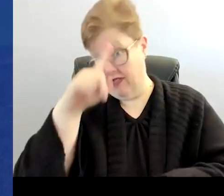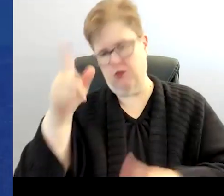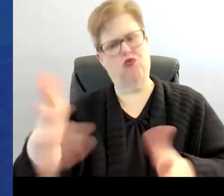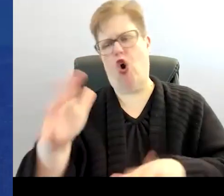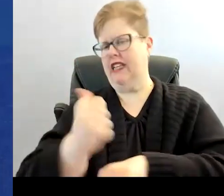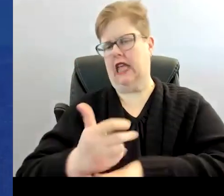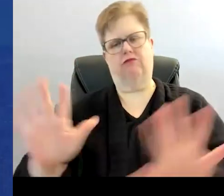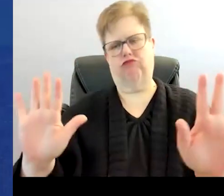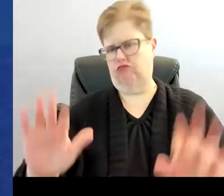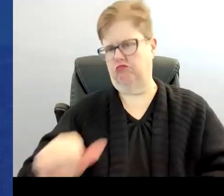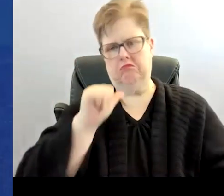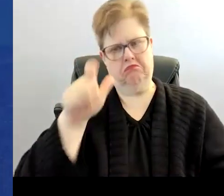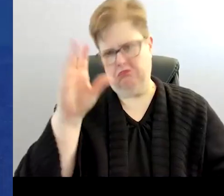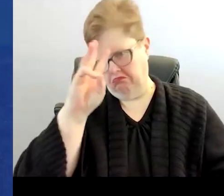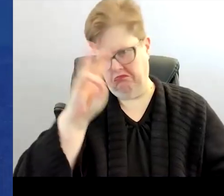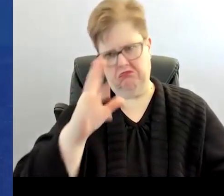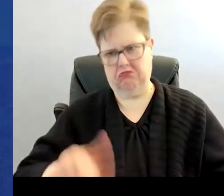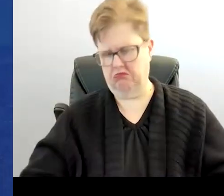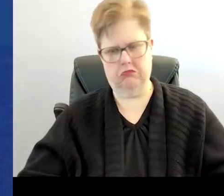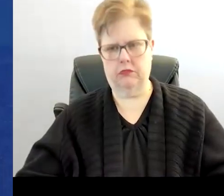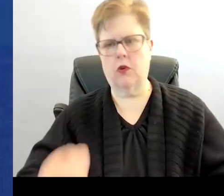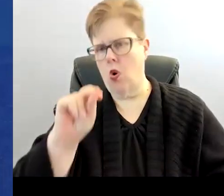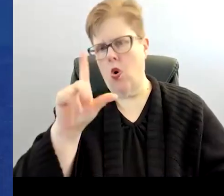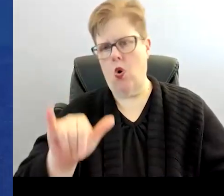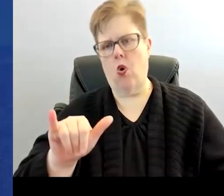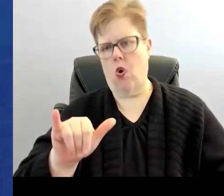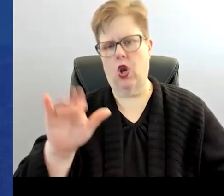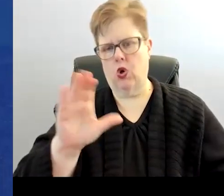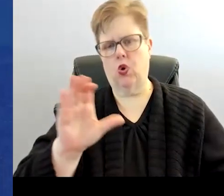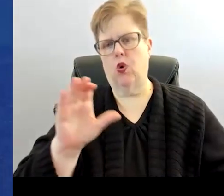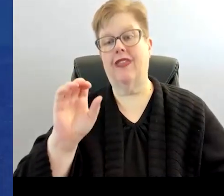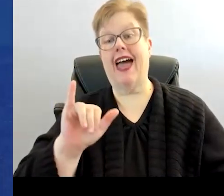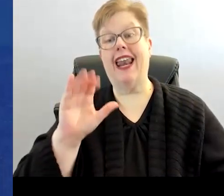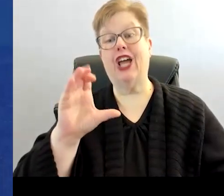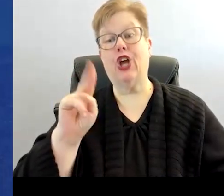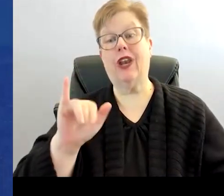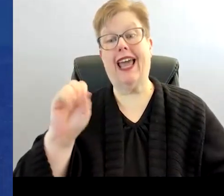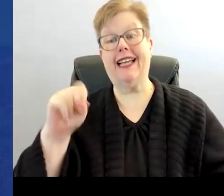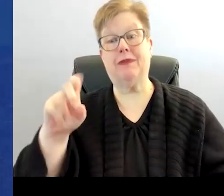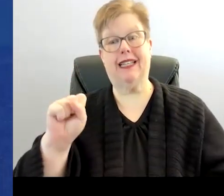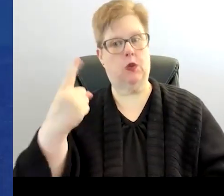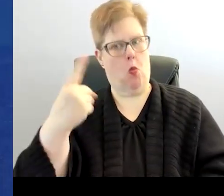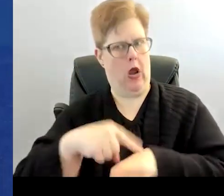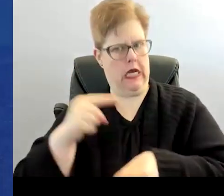set. So you should only need to do that at CUNY SPS one time.